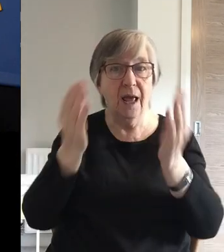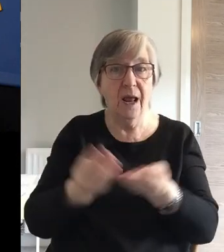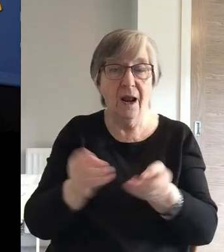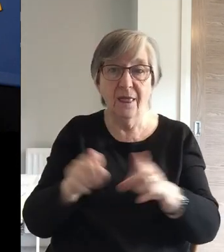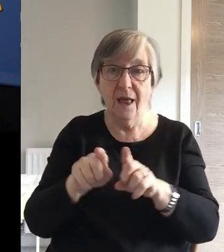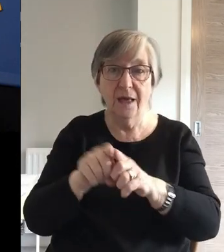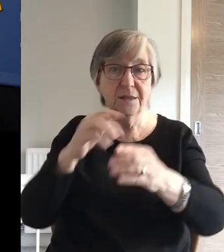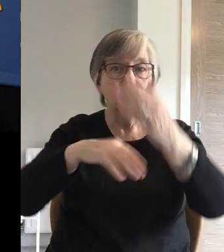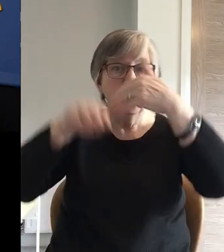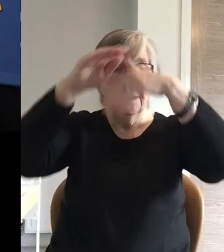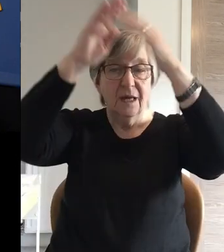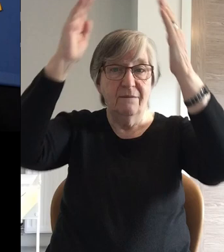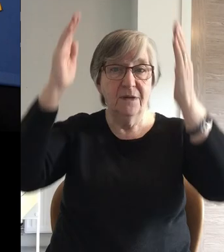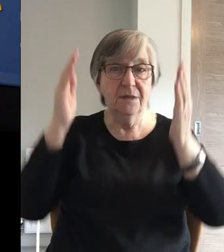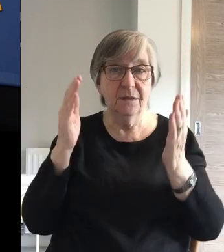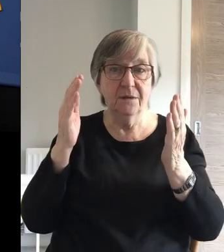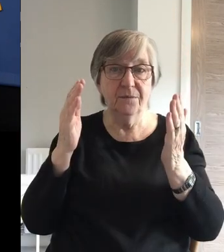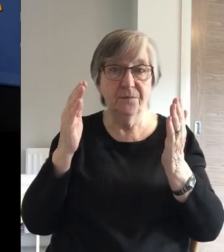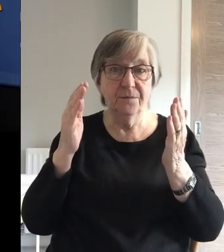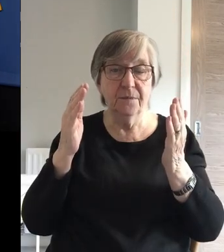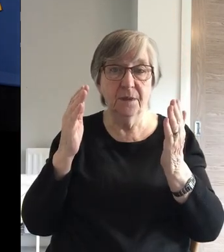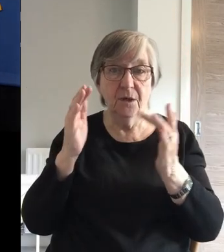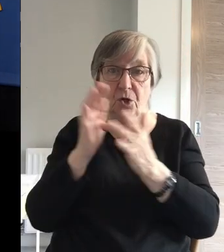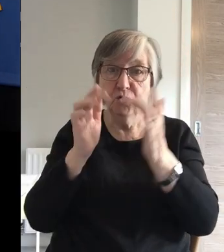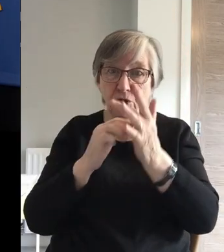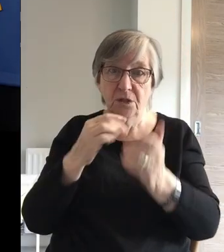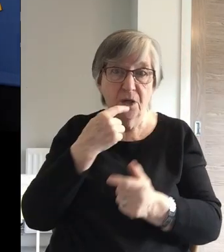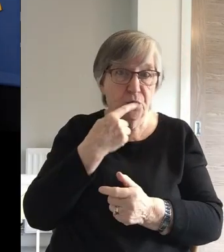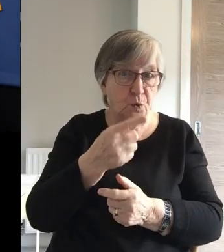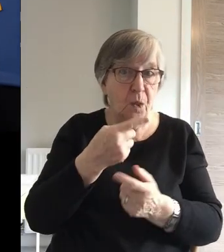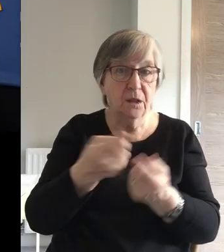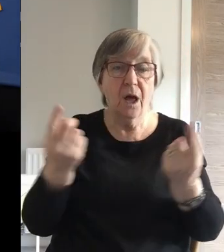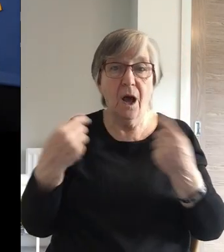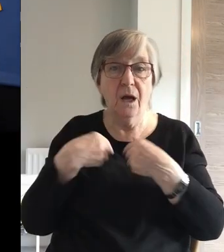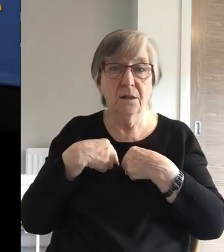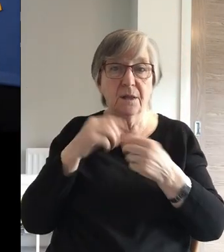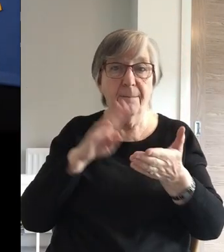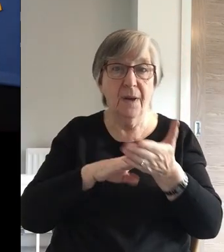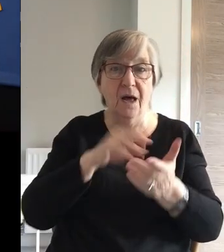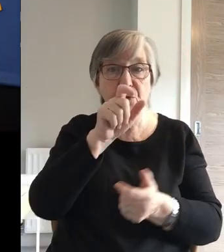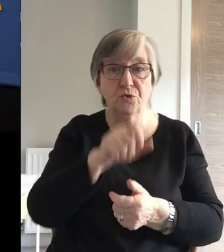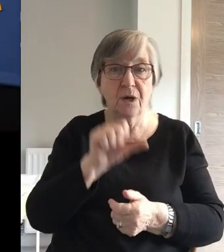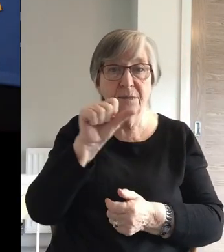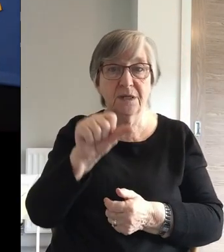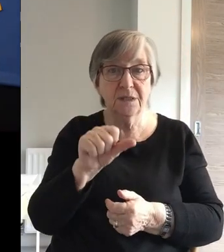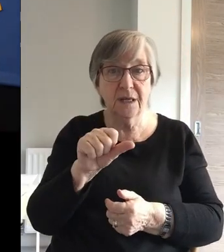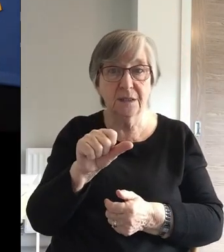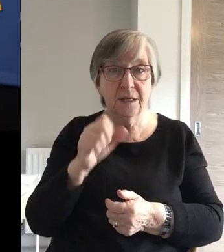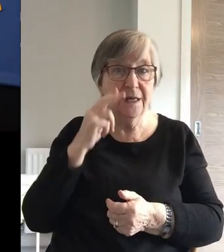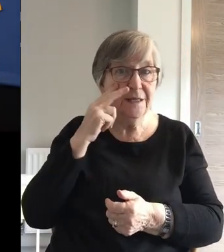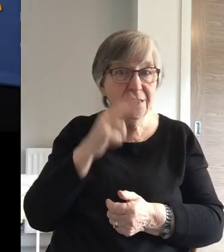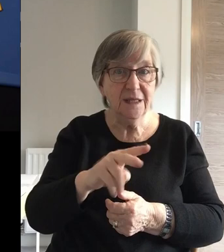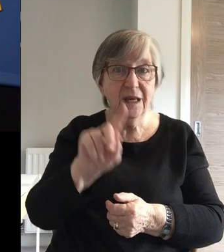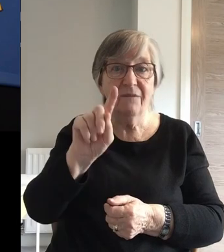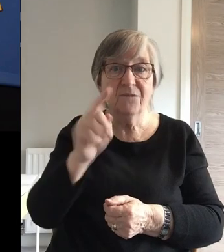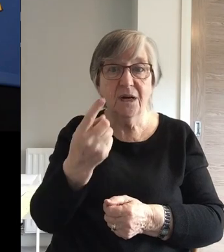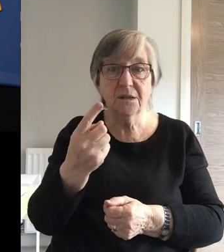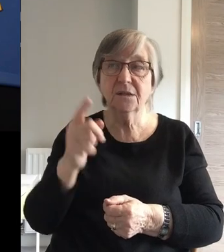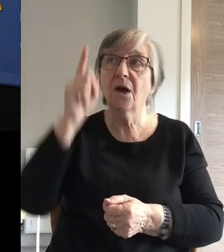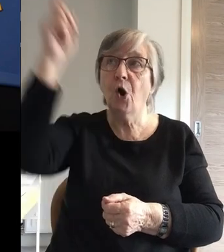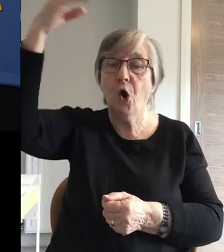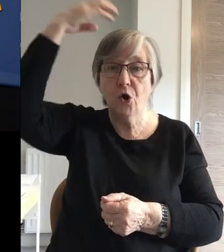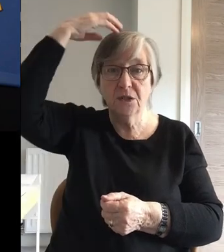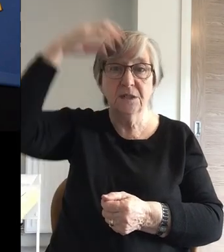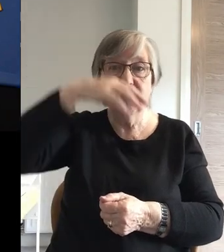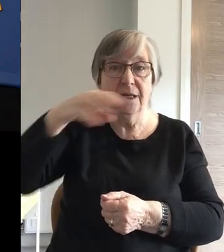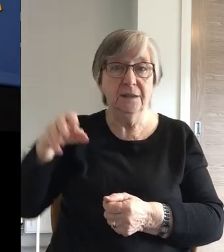heaven. He asked or told us in Matthew chapter 6, at verse 33, to seek first the kingdom.